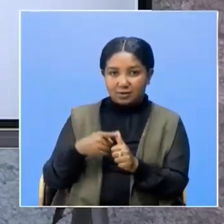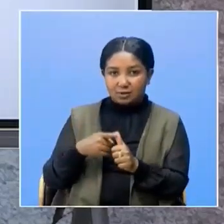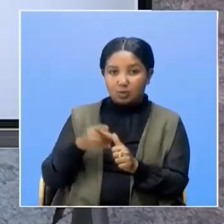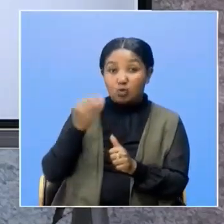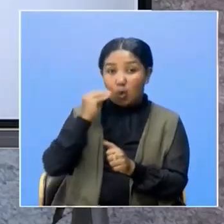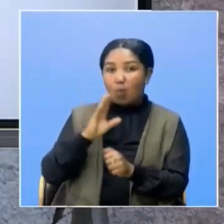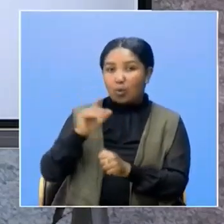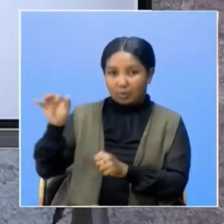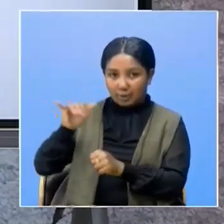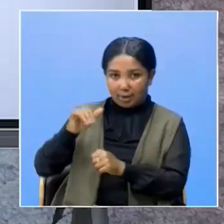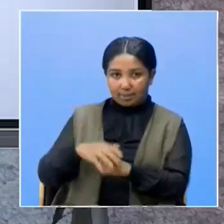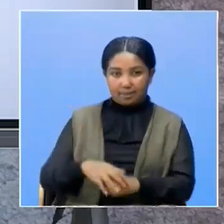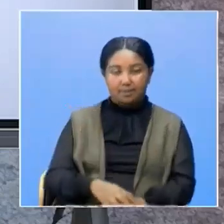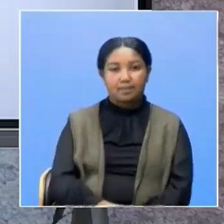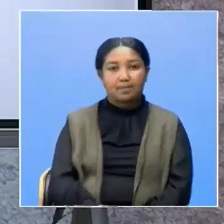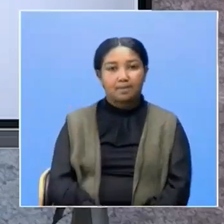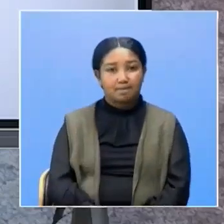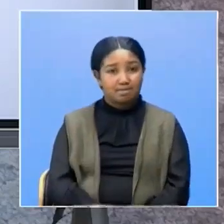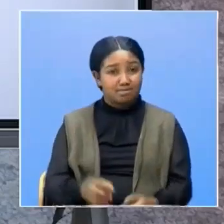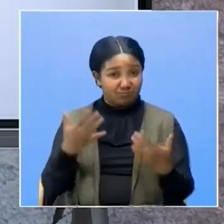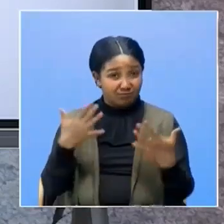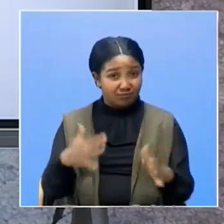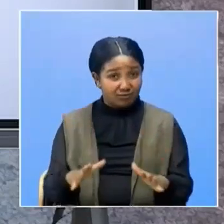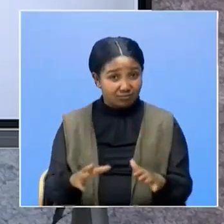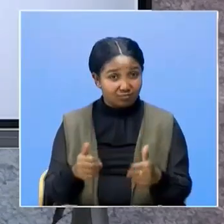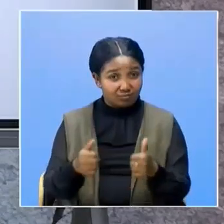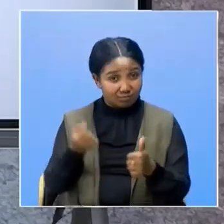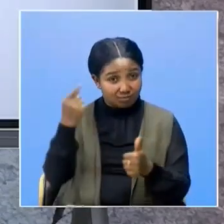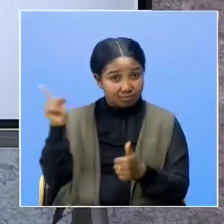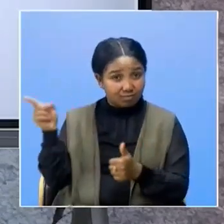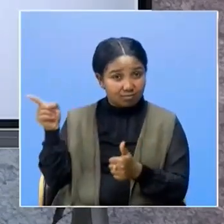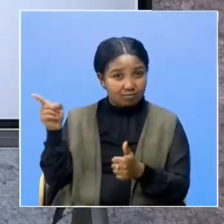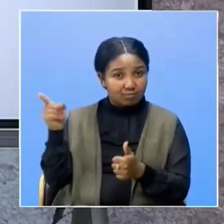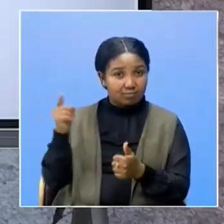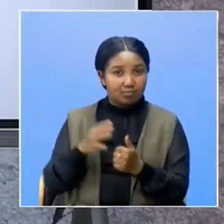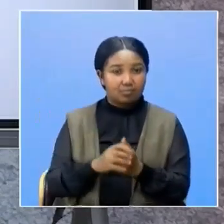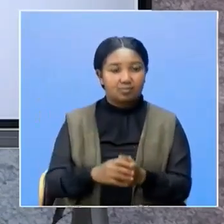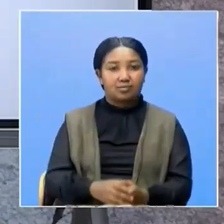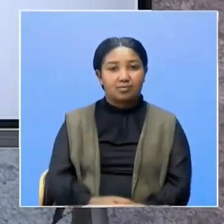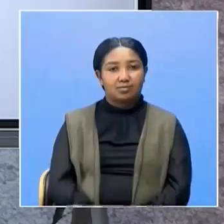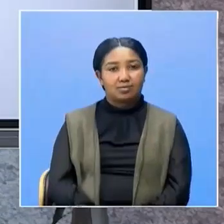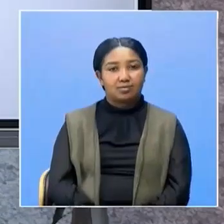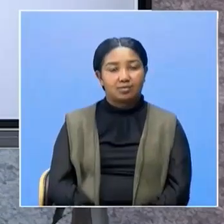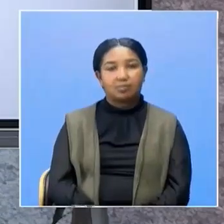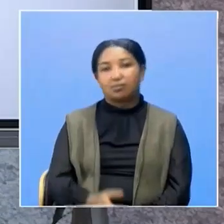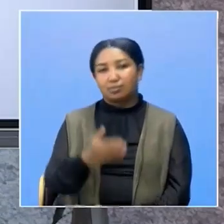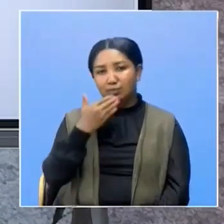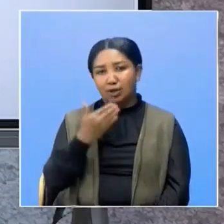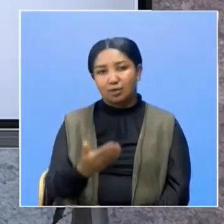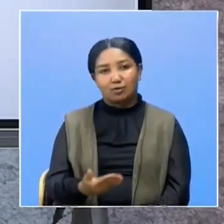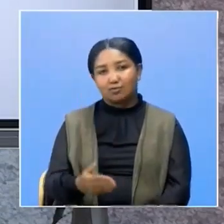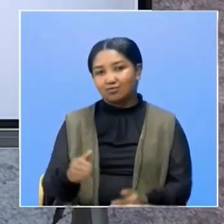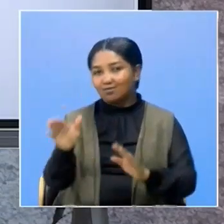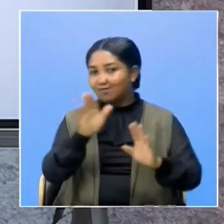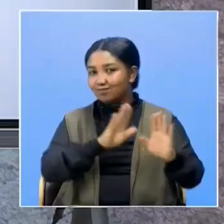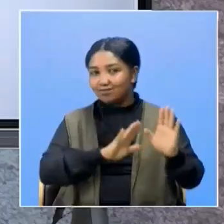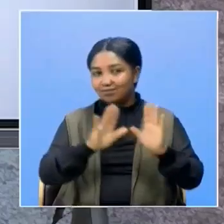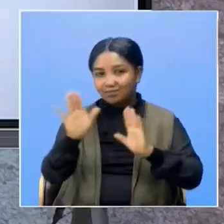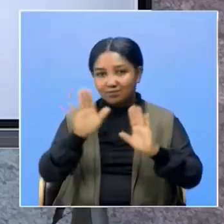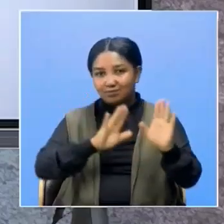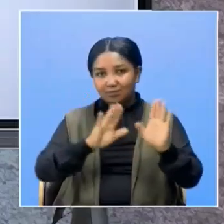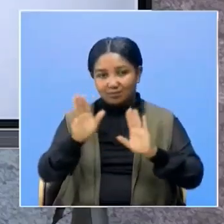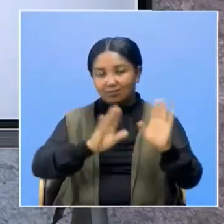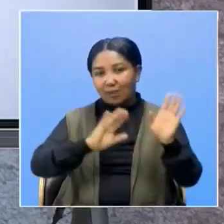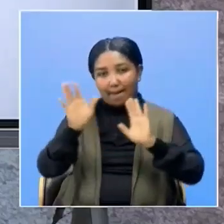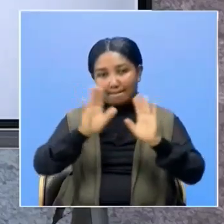homework. Have you got clear with my explanations today? Thank you very much. That's all what we have. I will